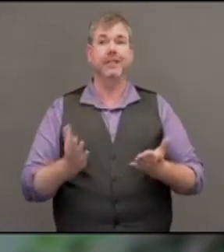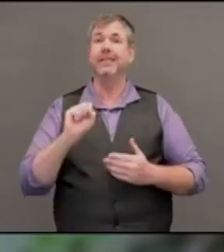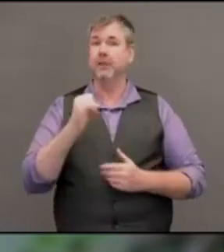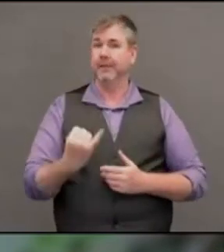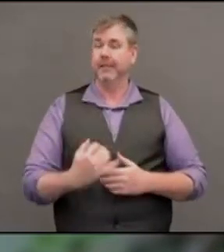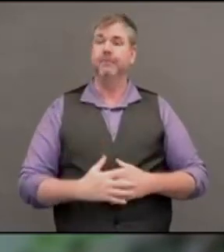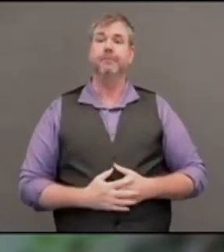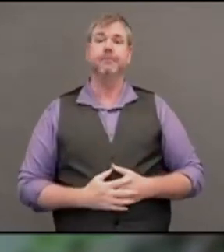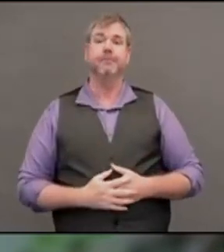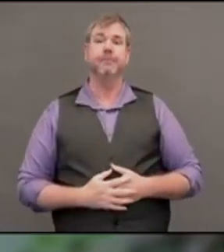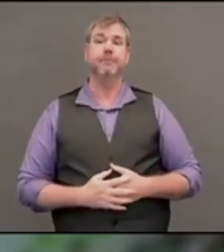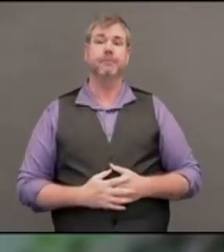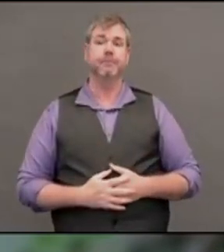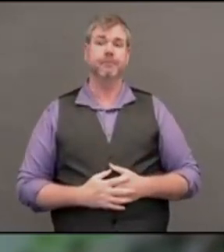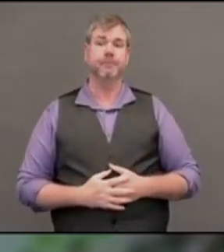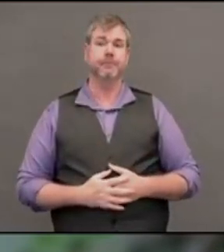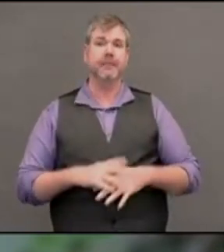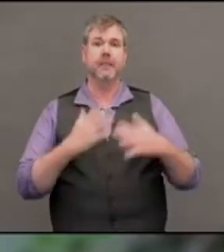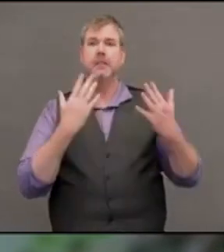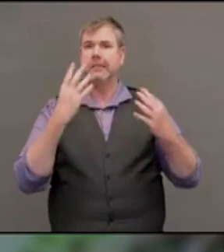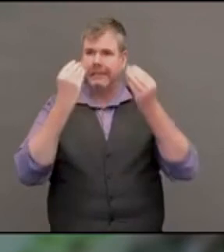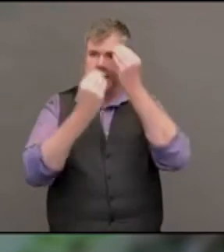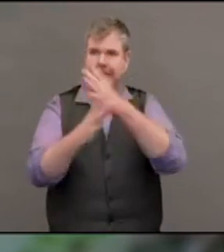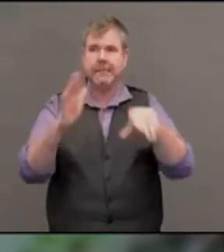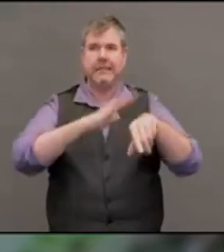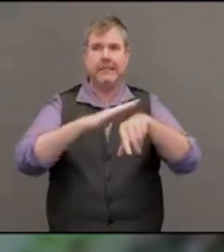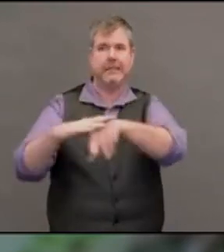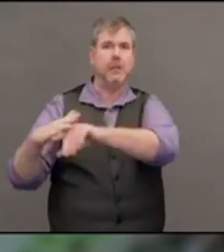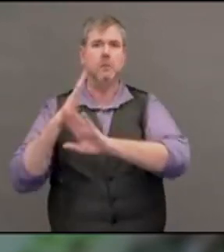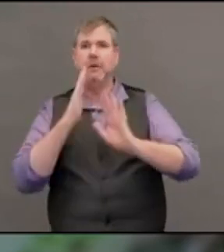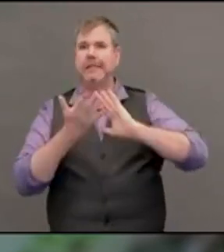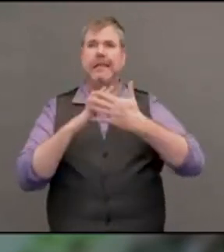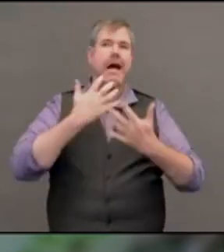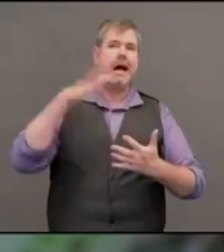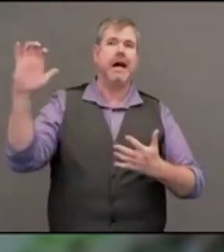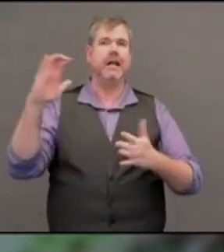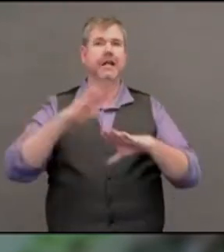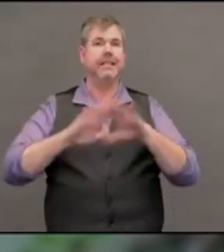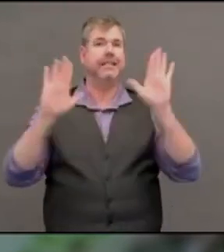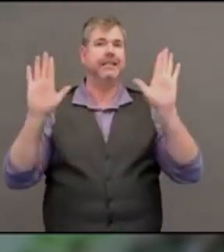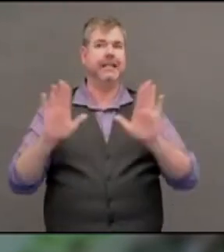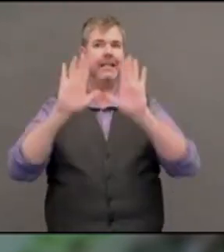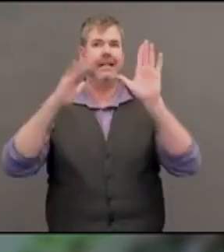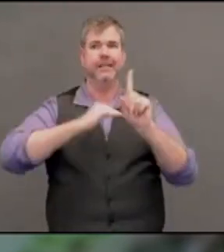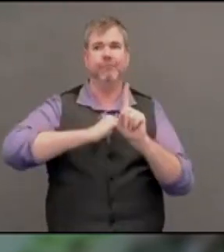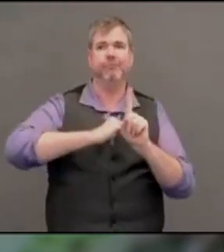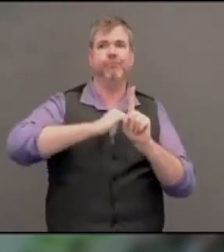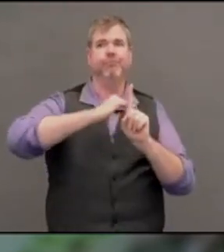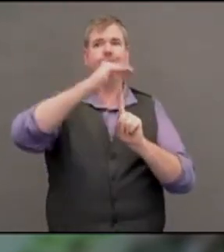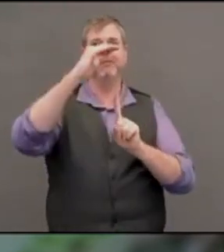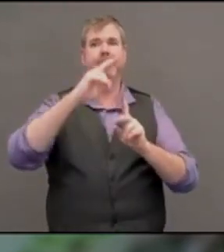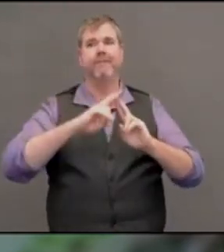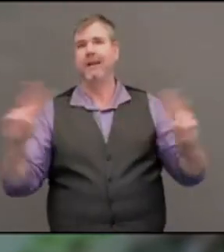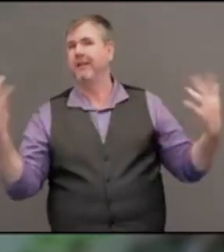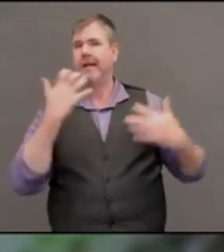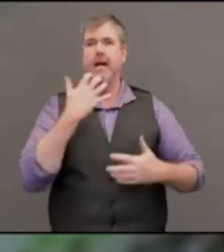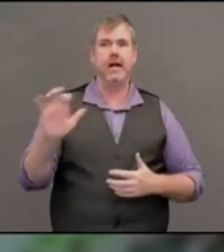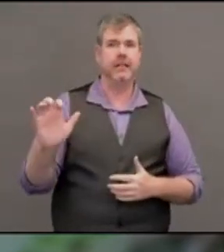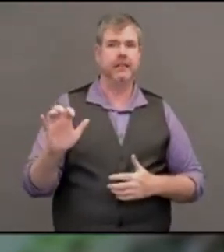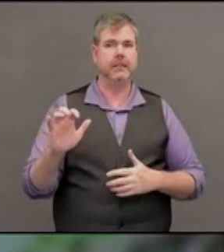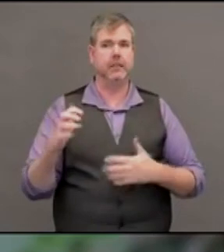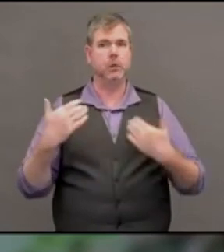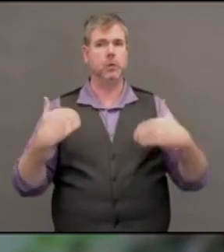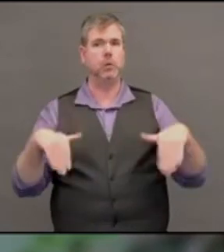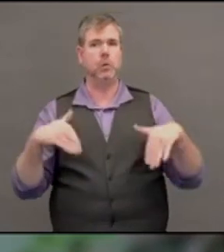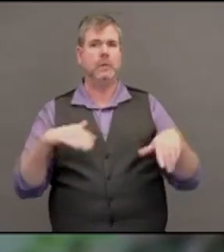Also, temperatures are expected to rise through on Sunday, so it's going to be very hot. You want to be aware of that. Those hot temperatures